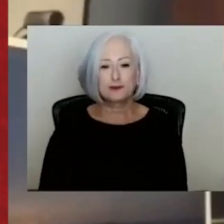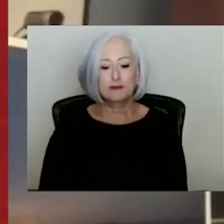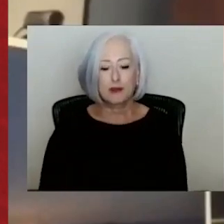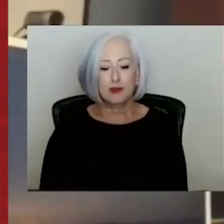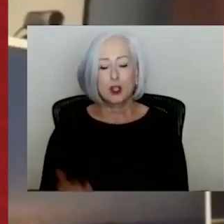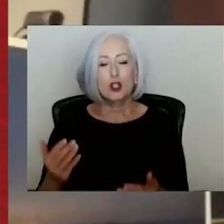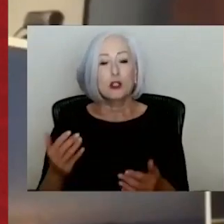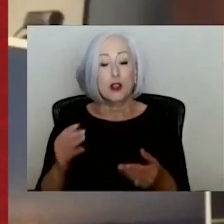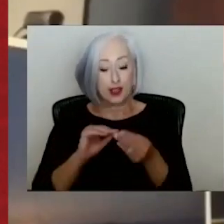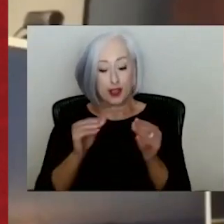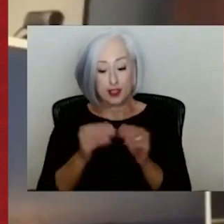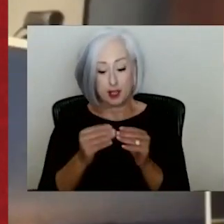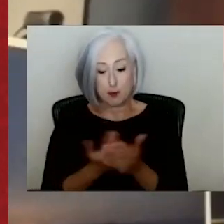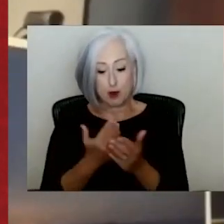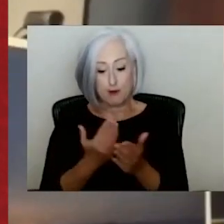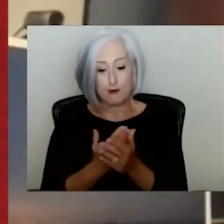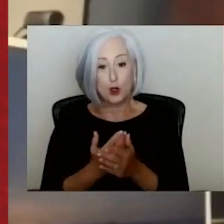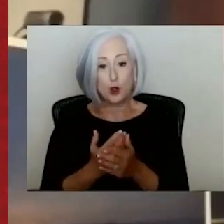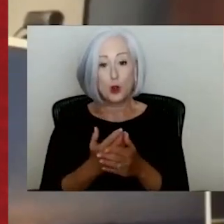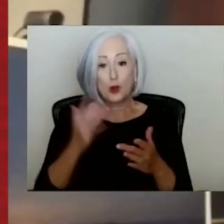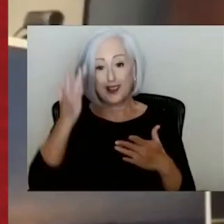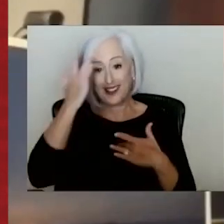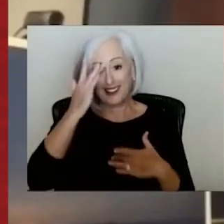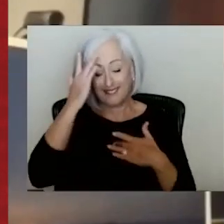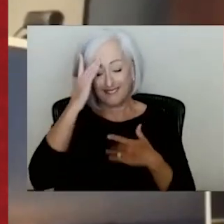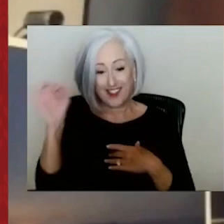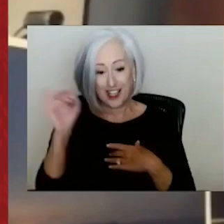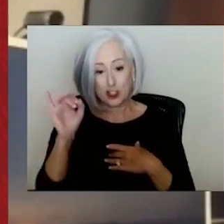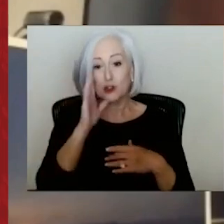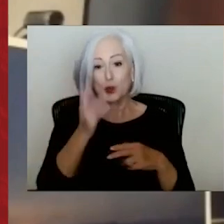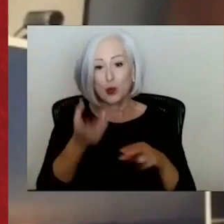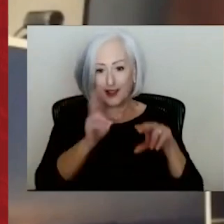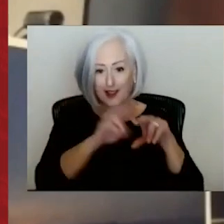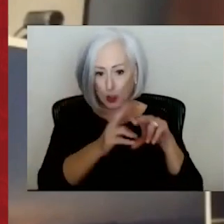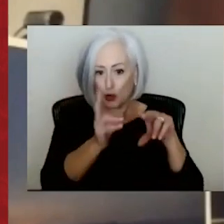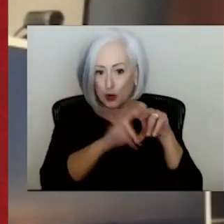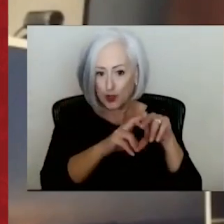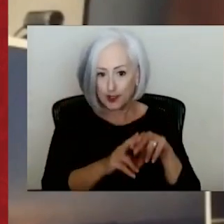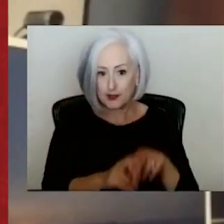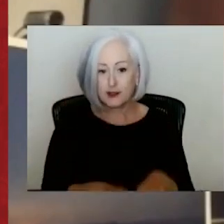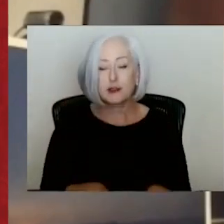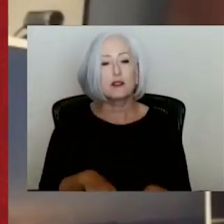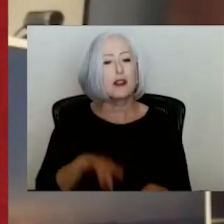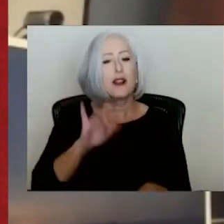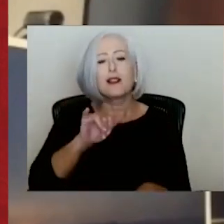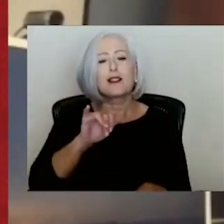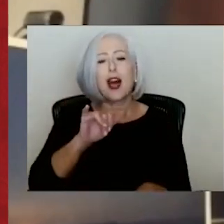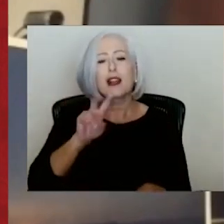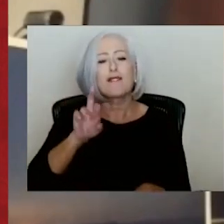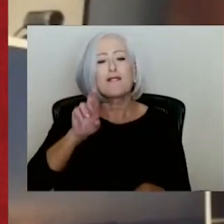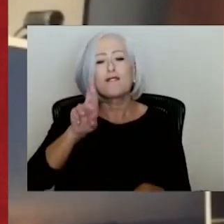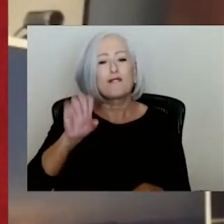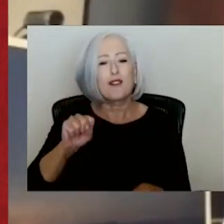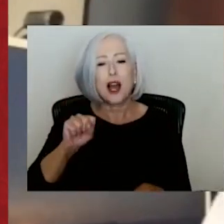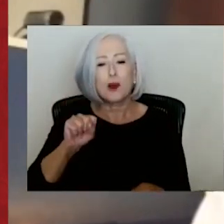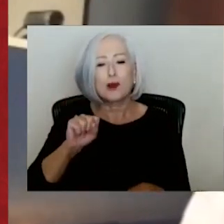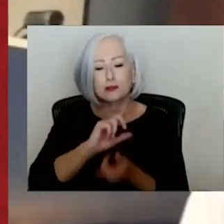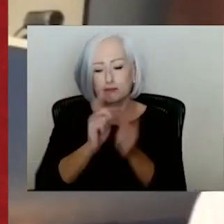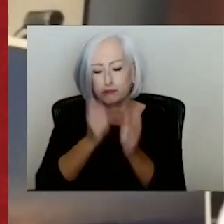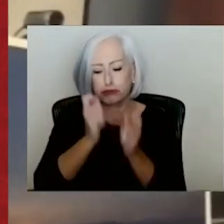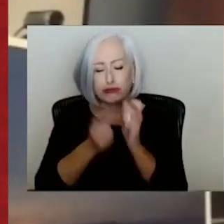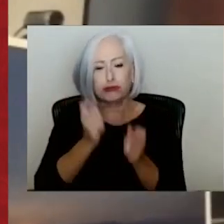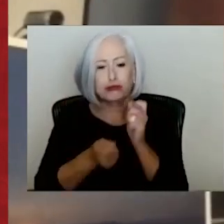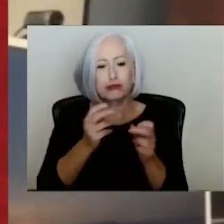will continue to rise. The virus is evolving very rapidly, and there is some evidence of